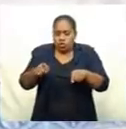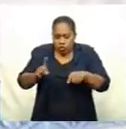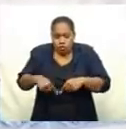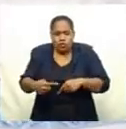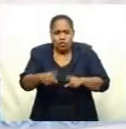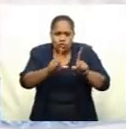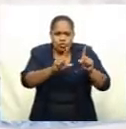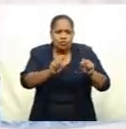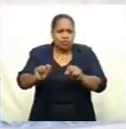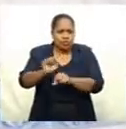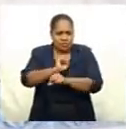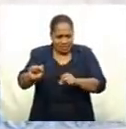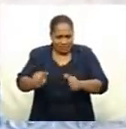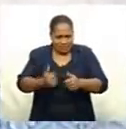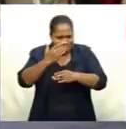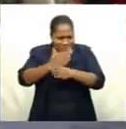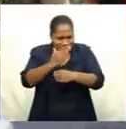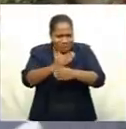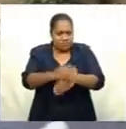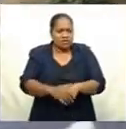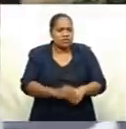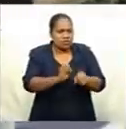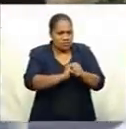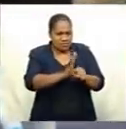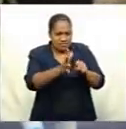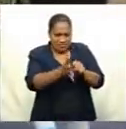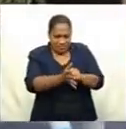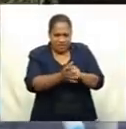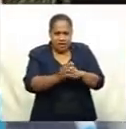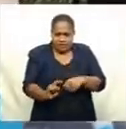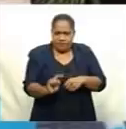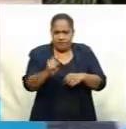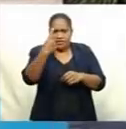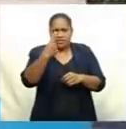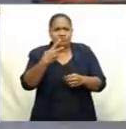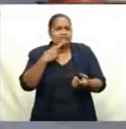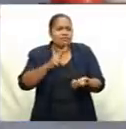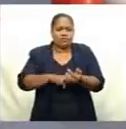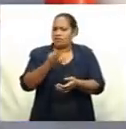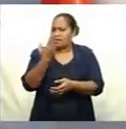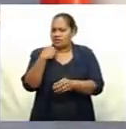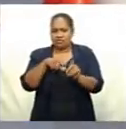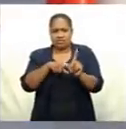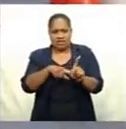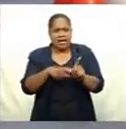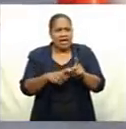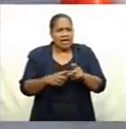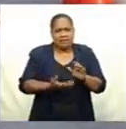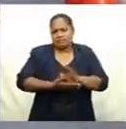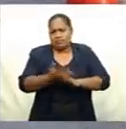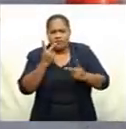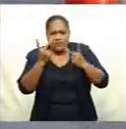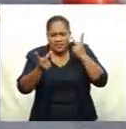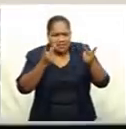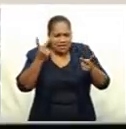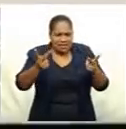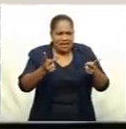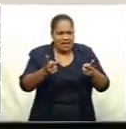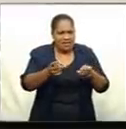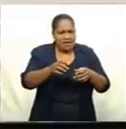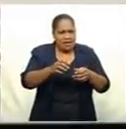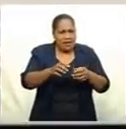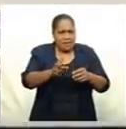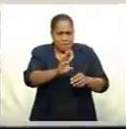line of government's COVID-19 operations since the first case was recorded last year. While visiting the containment borders in the Central